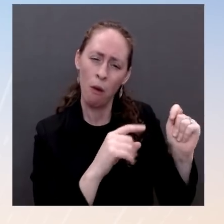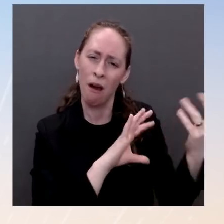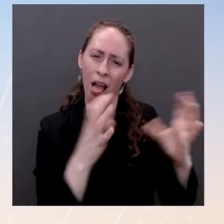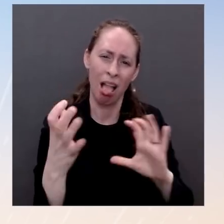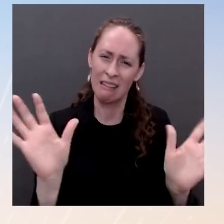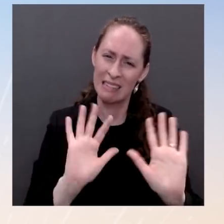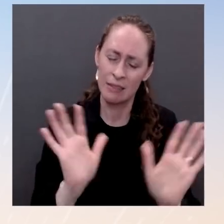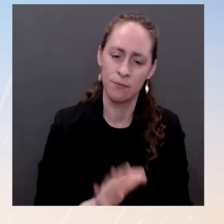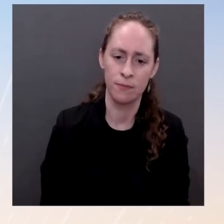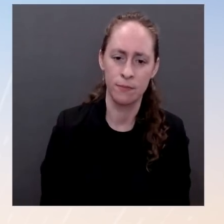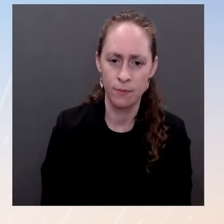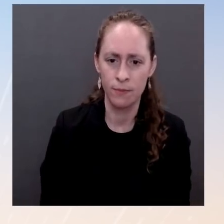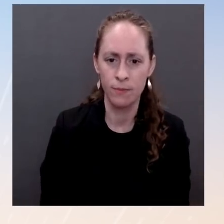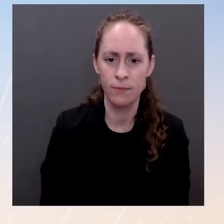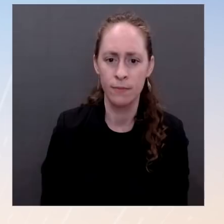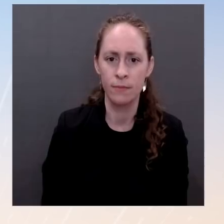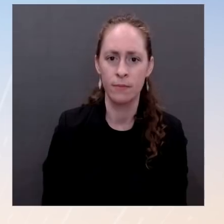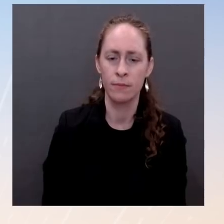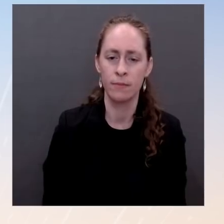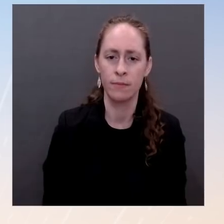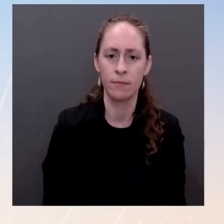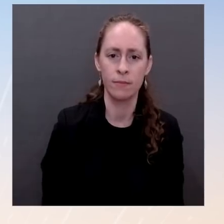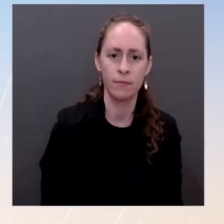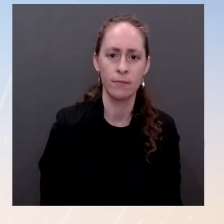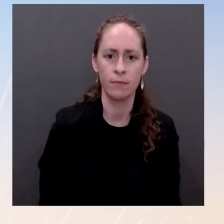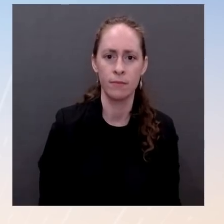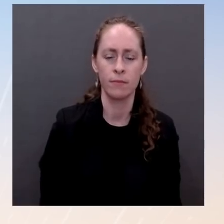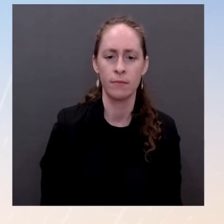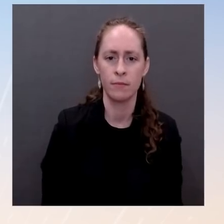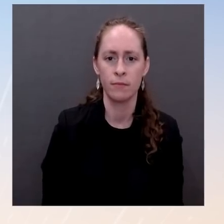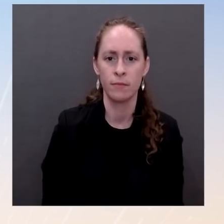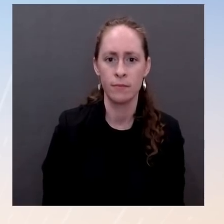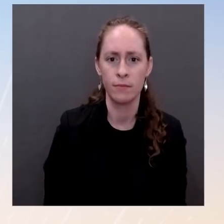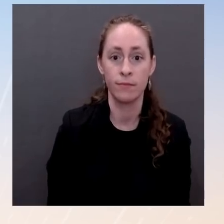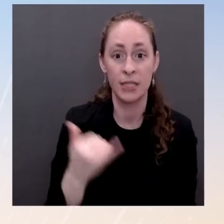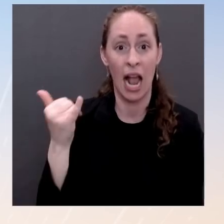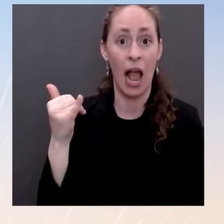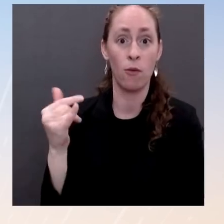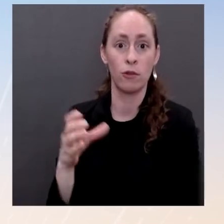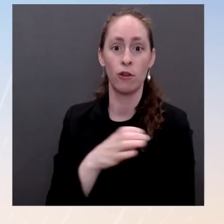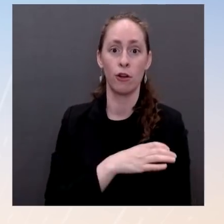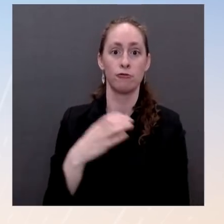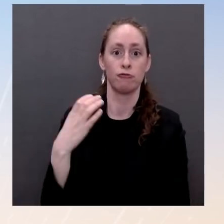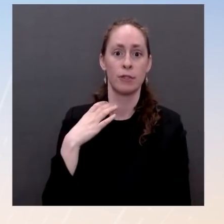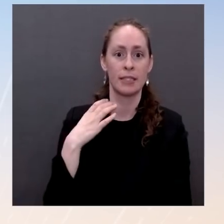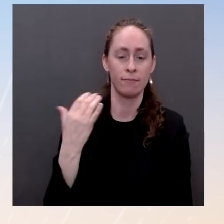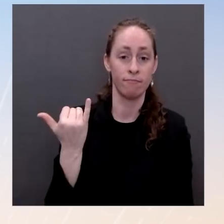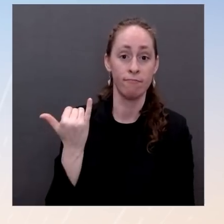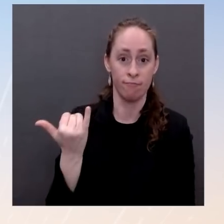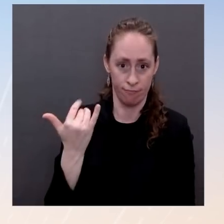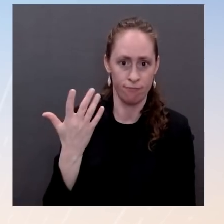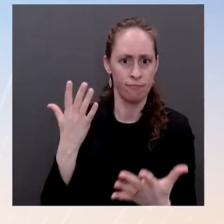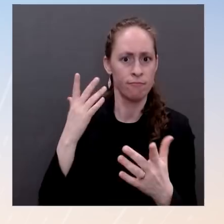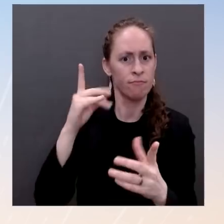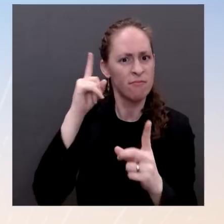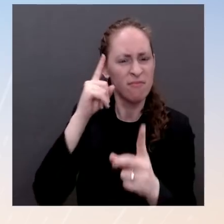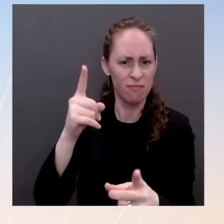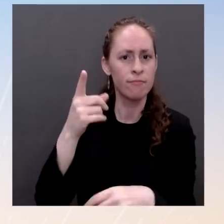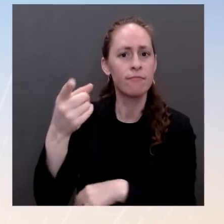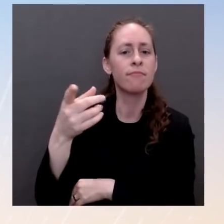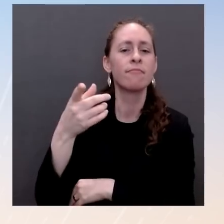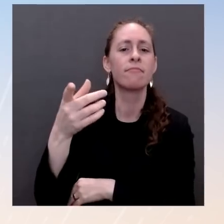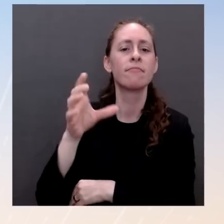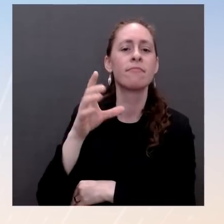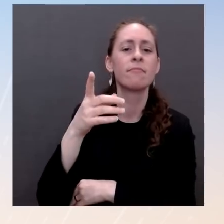is Friday. Mm-hmm. What's the level of confidence that the president will be able to sign that extension in by Friday? And